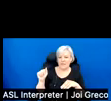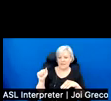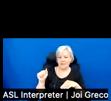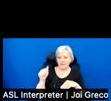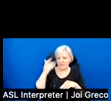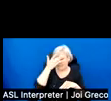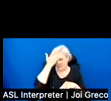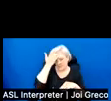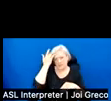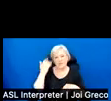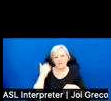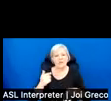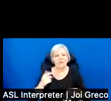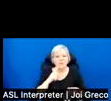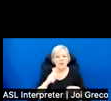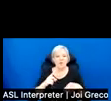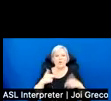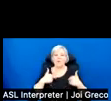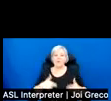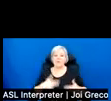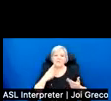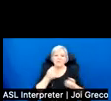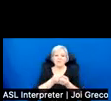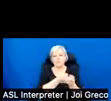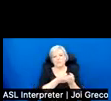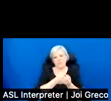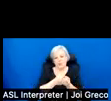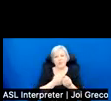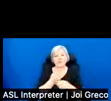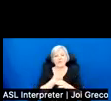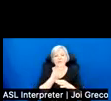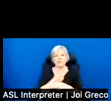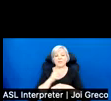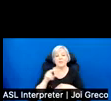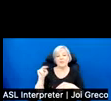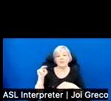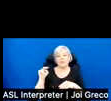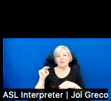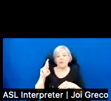FDA as a humanitarian device that can be used for end-stage